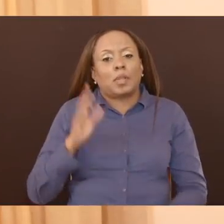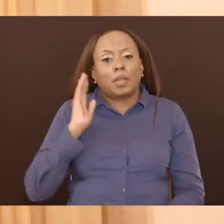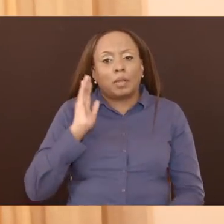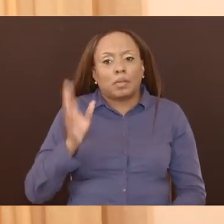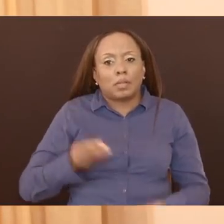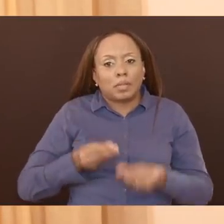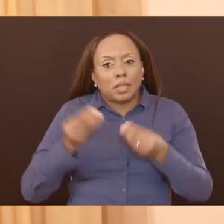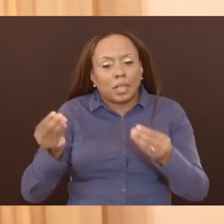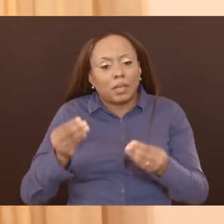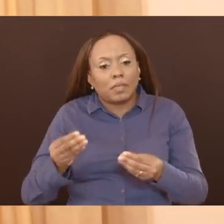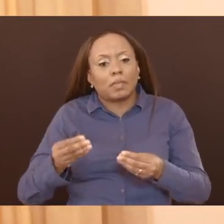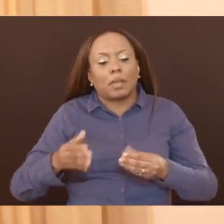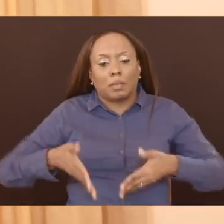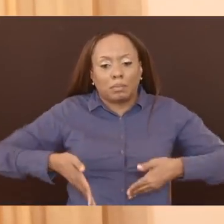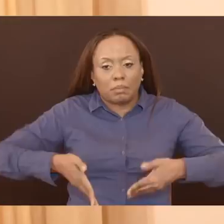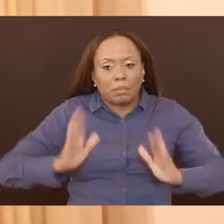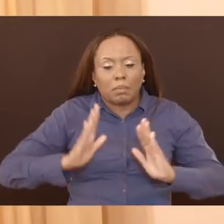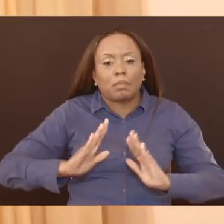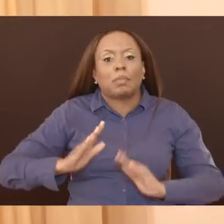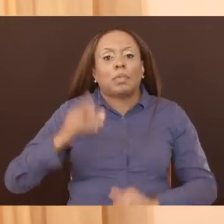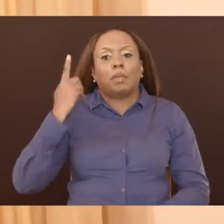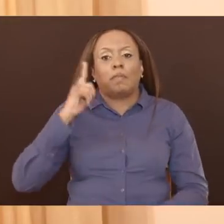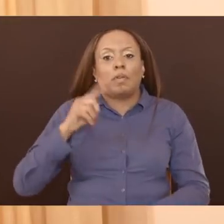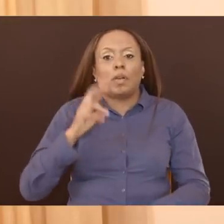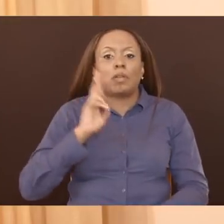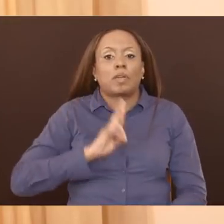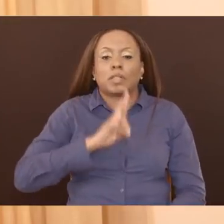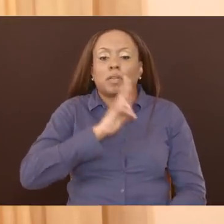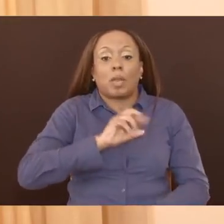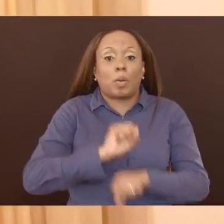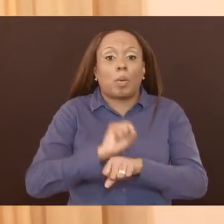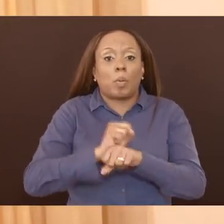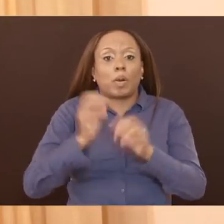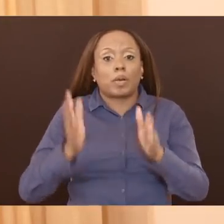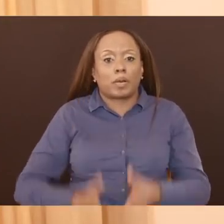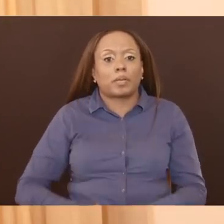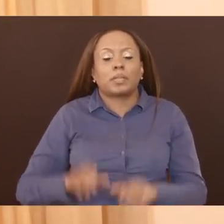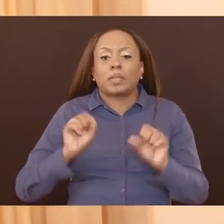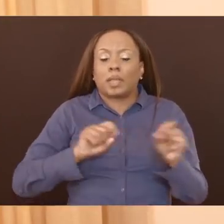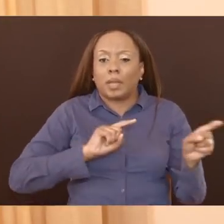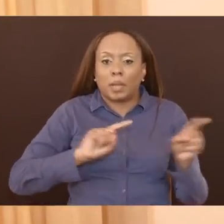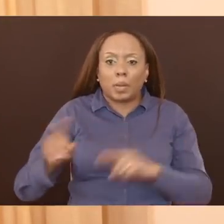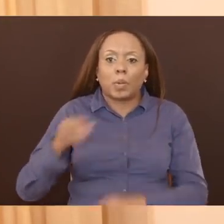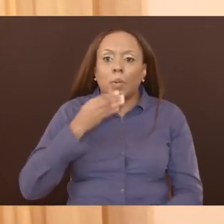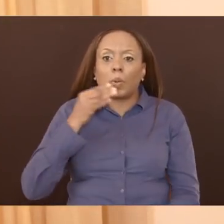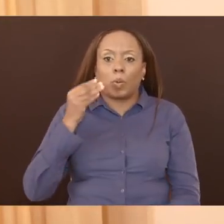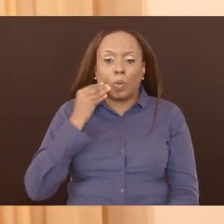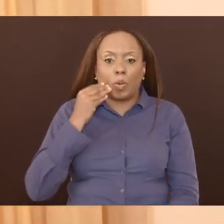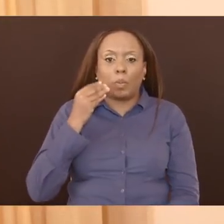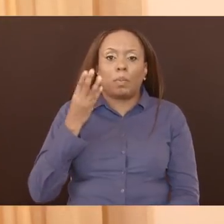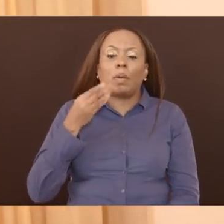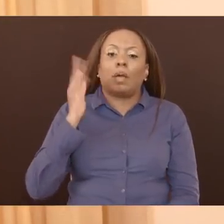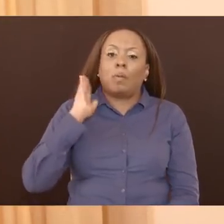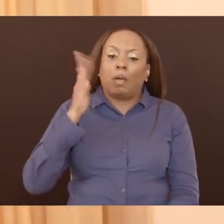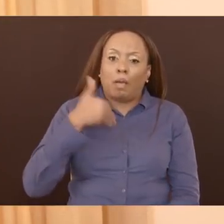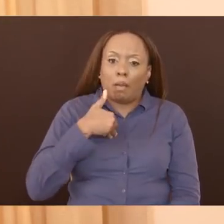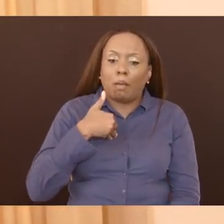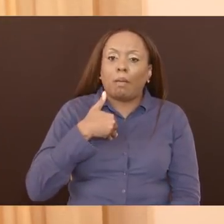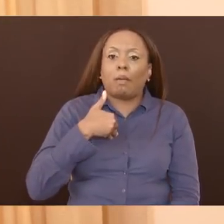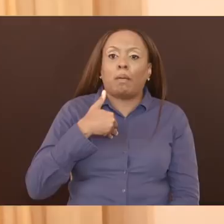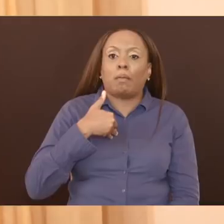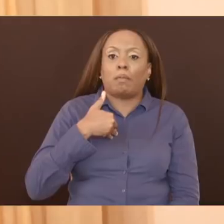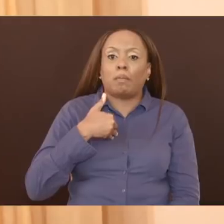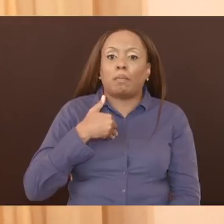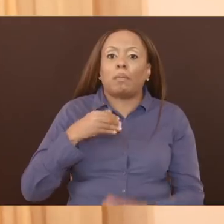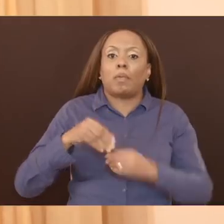laissez passer to those restaurant workers so that they can get home and will have the additional time. They will be allowed